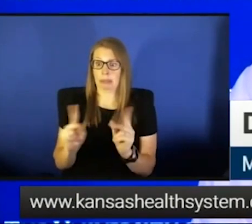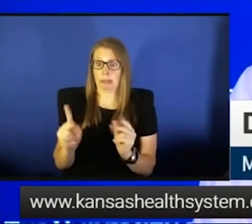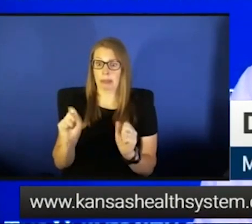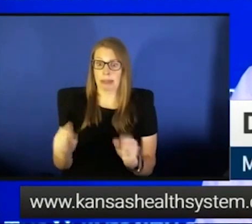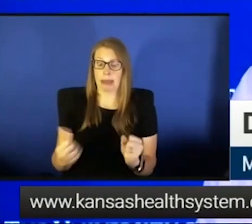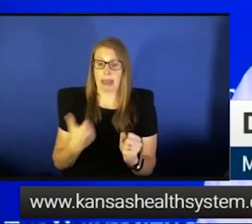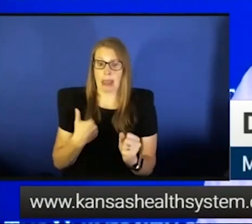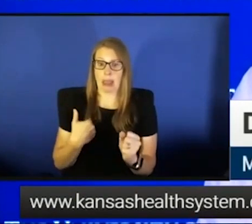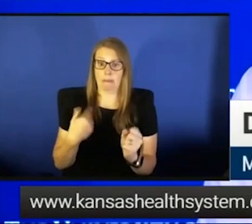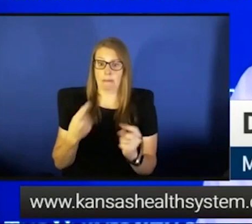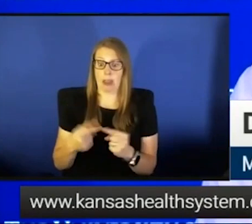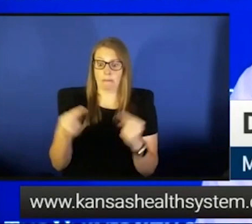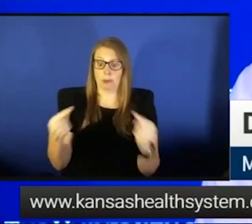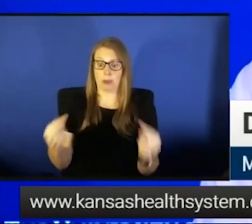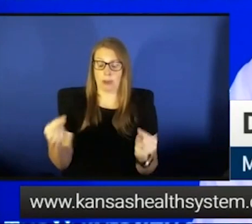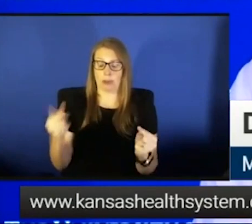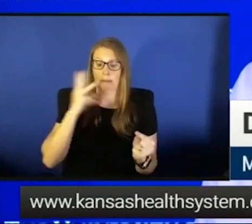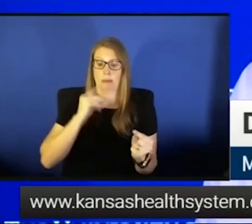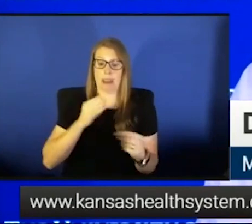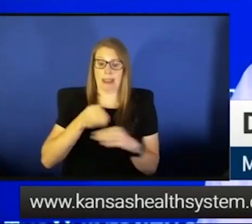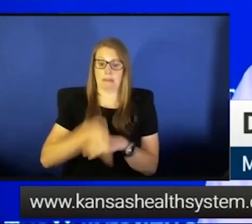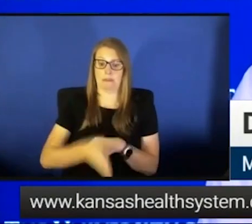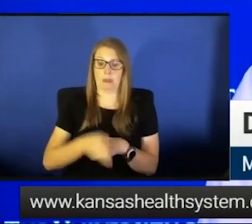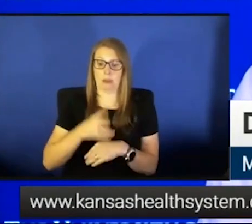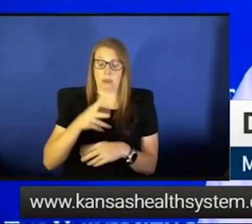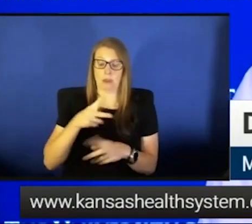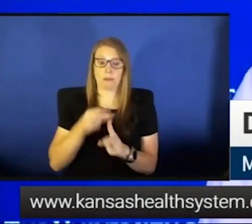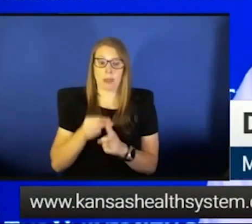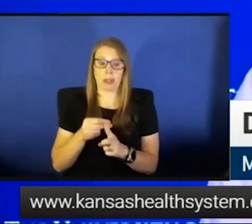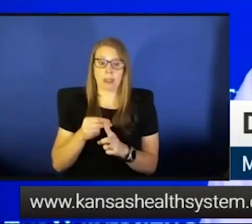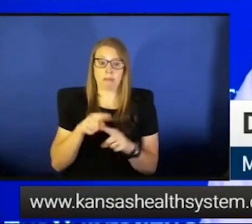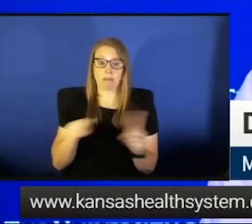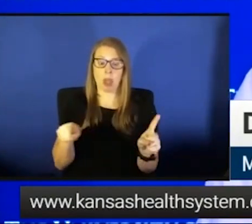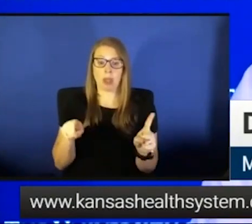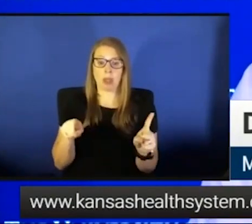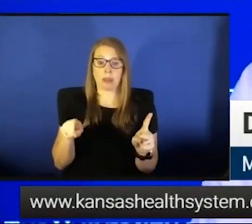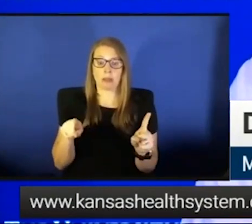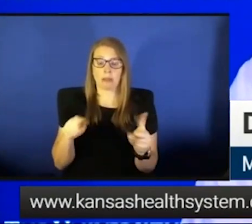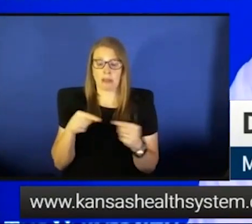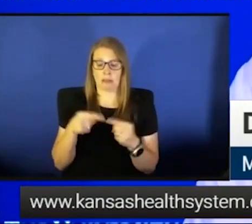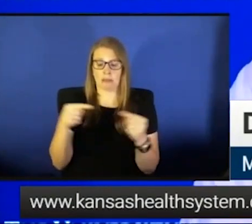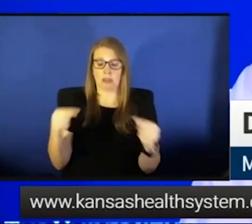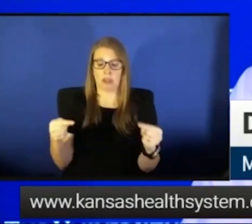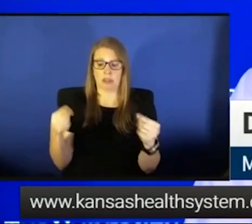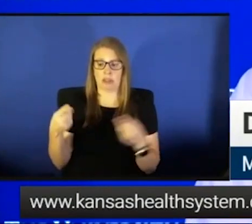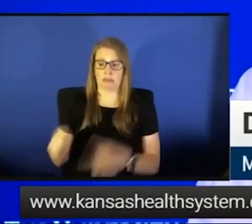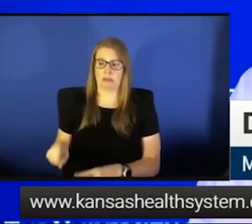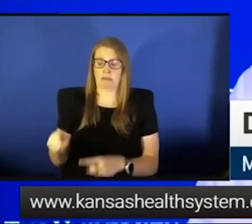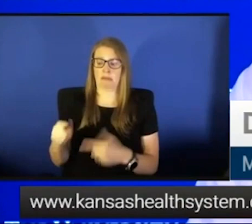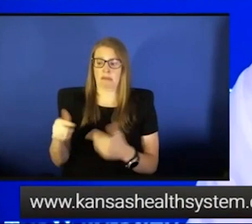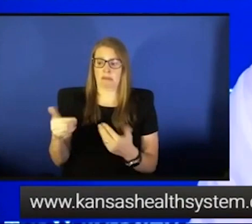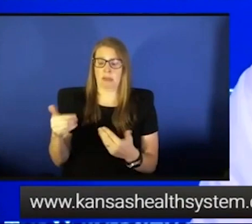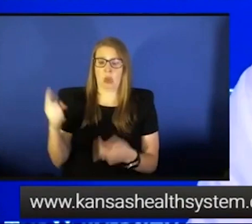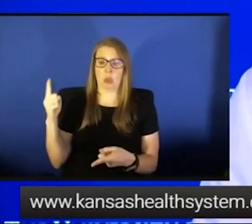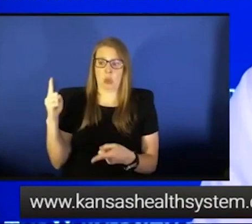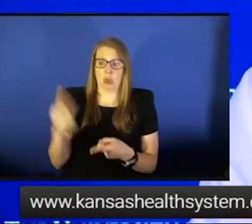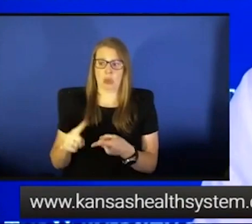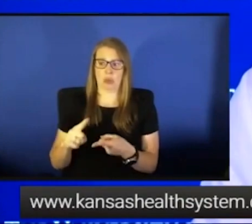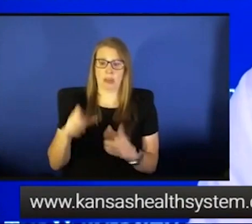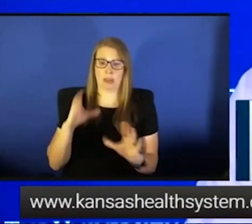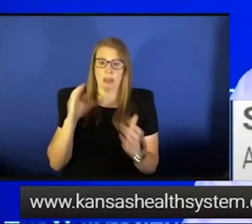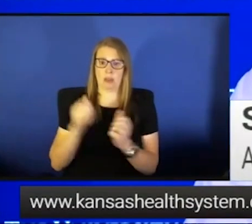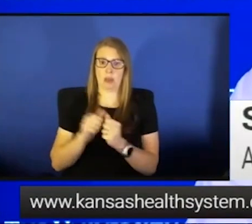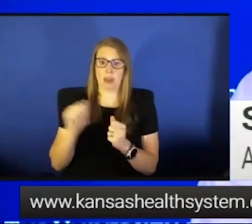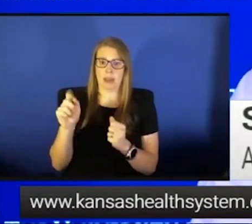adverse events after vaccination, but those adverse events are greatly reduced compared to those people who